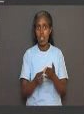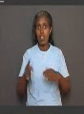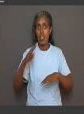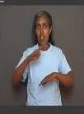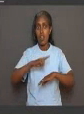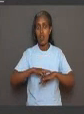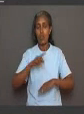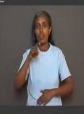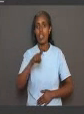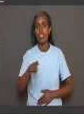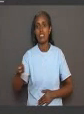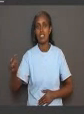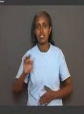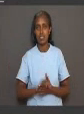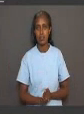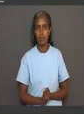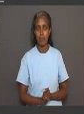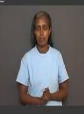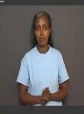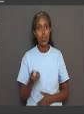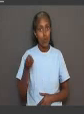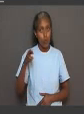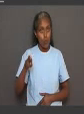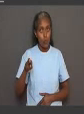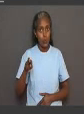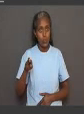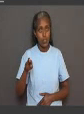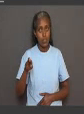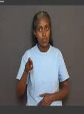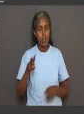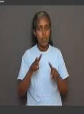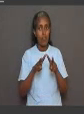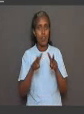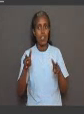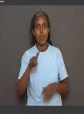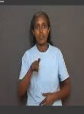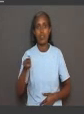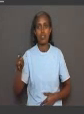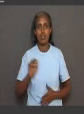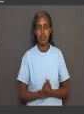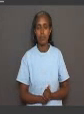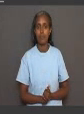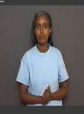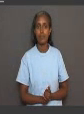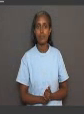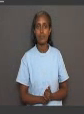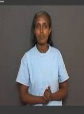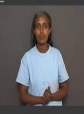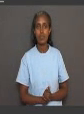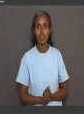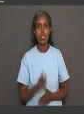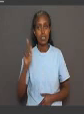its x-axis or variable axis. In